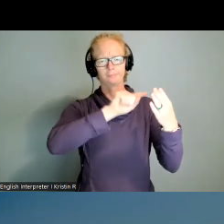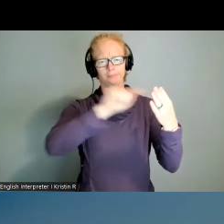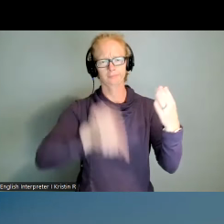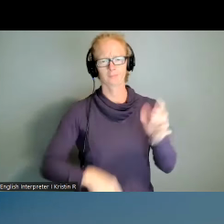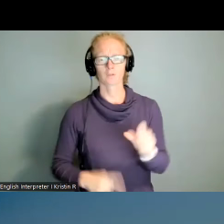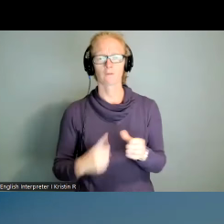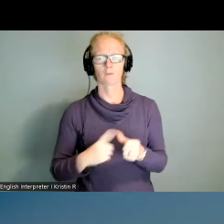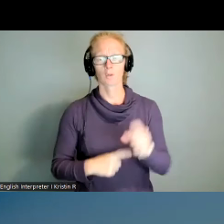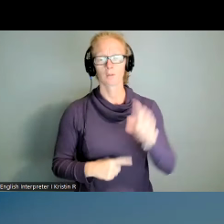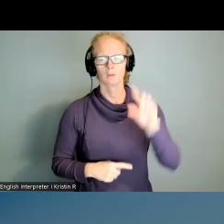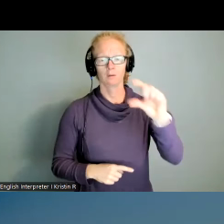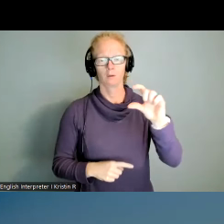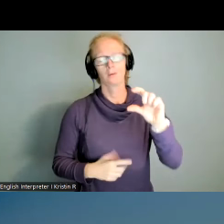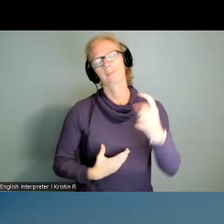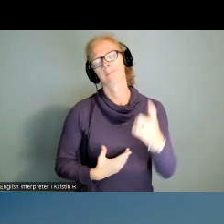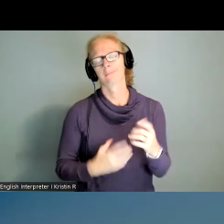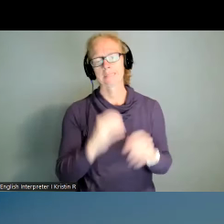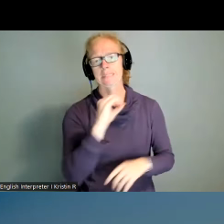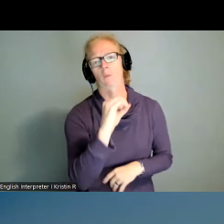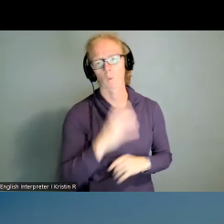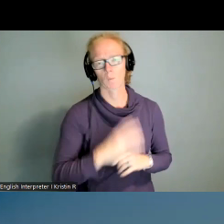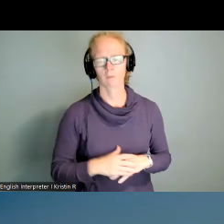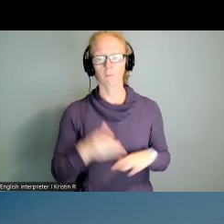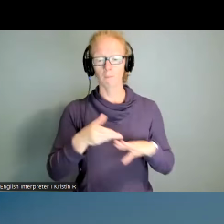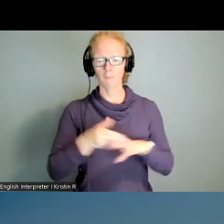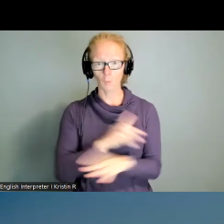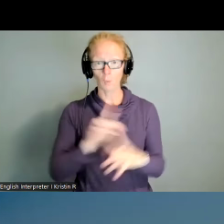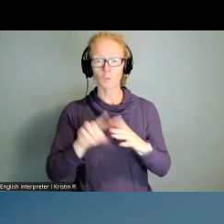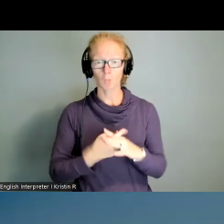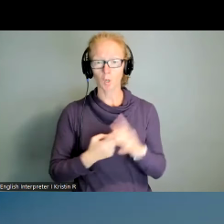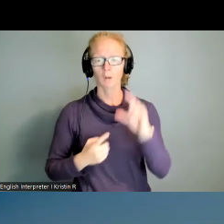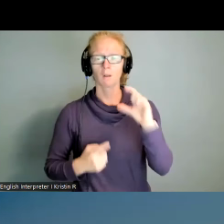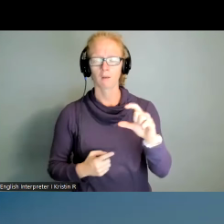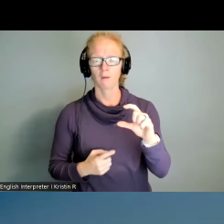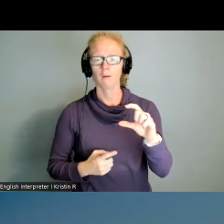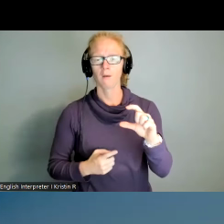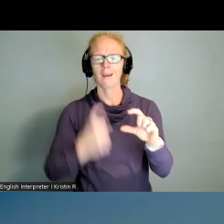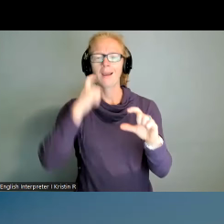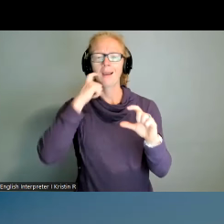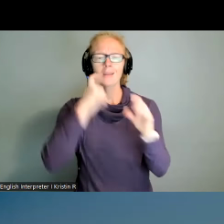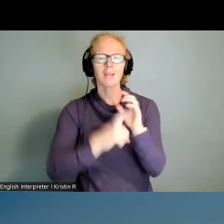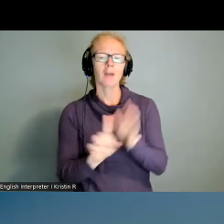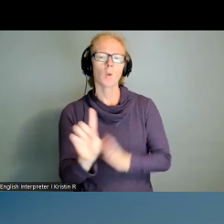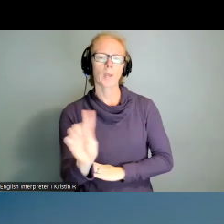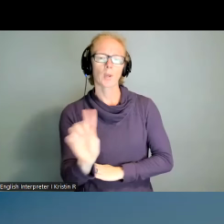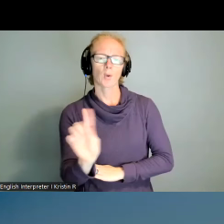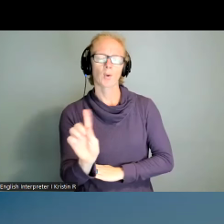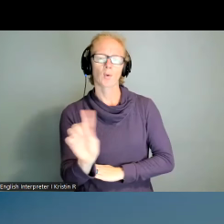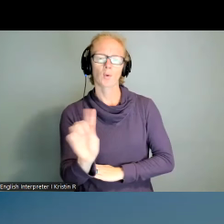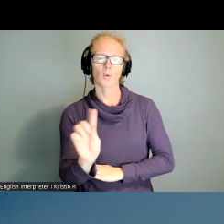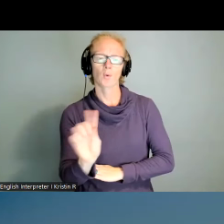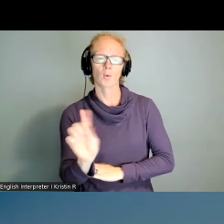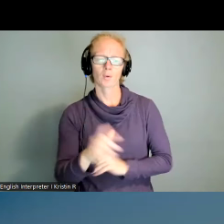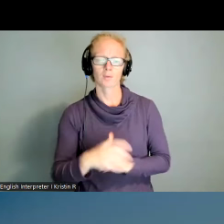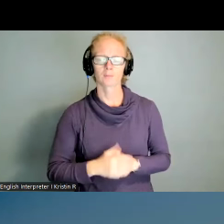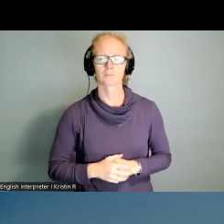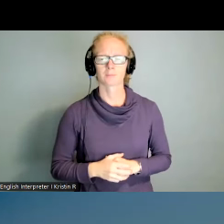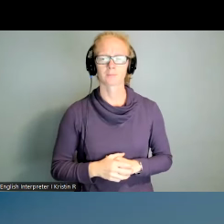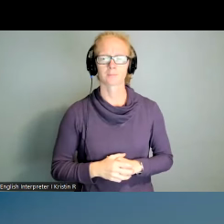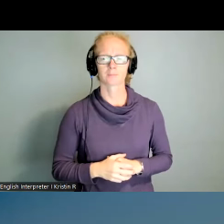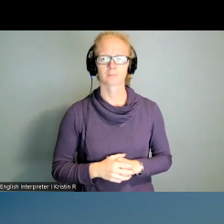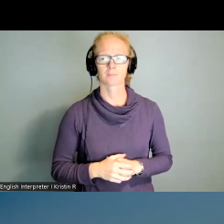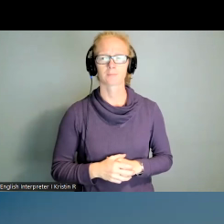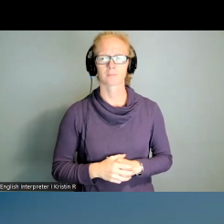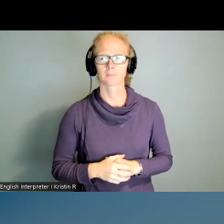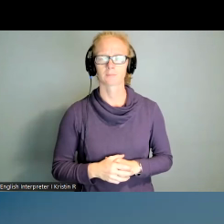first step, or step 0, which is before you begin. And this is where you would identify and select a site typology to explore. So